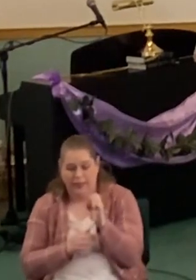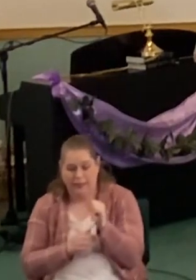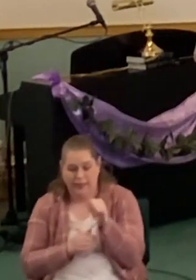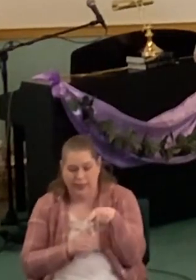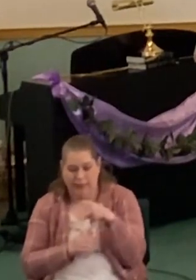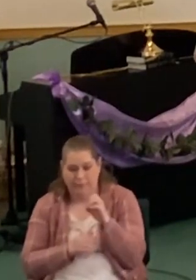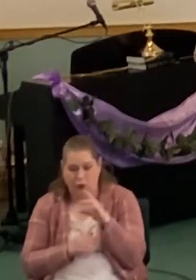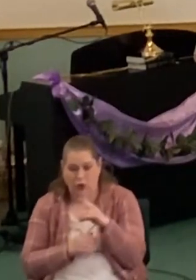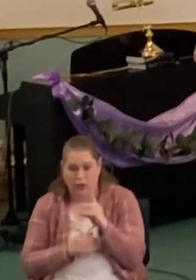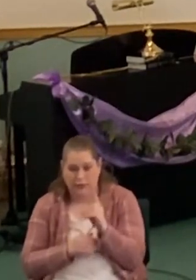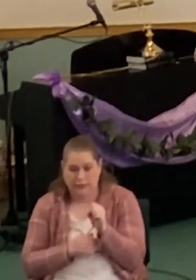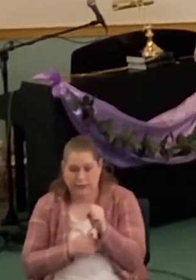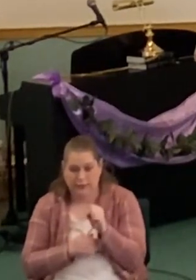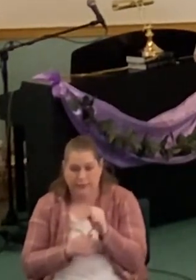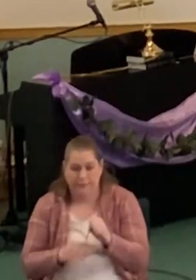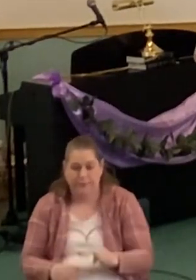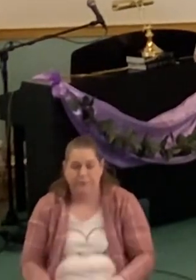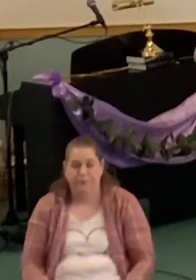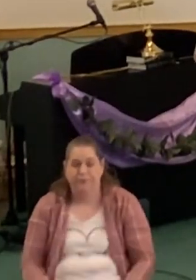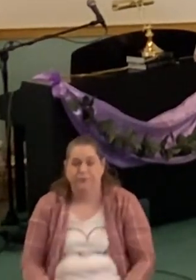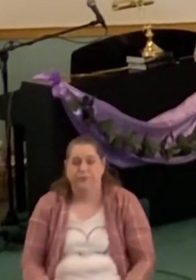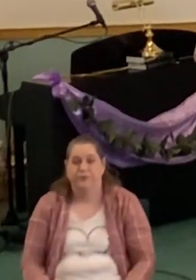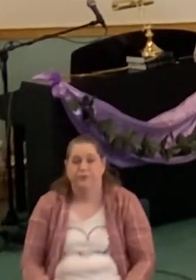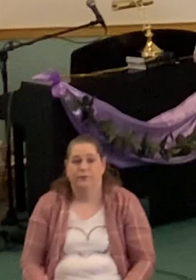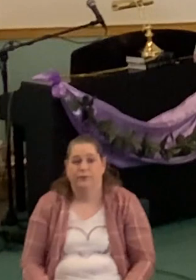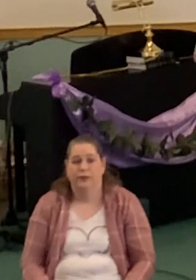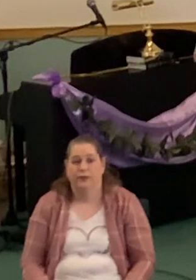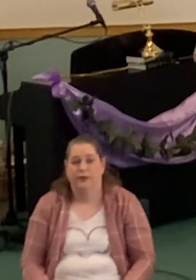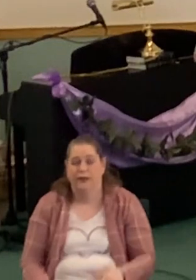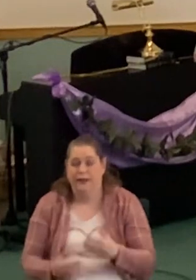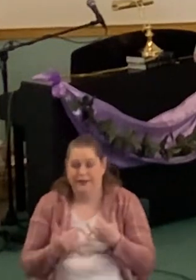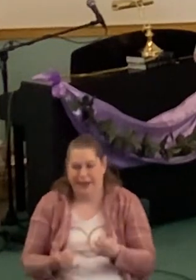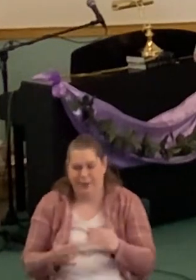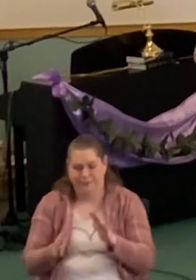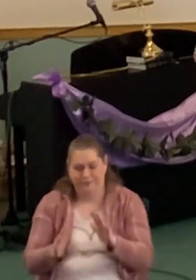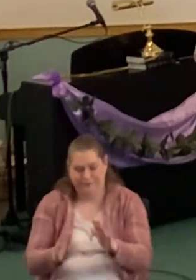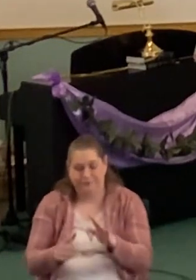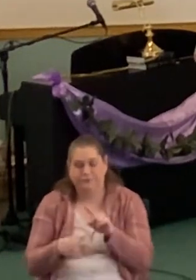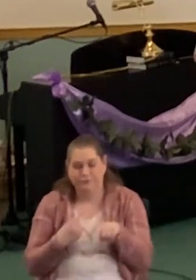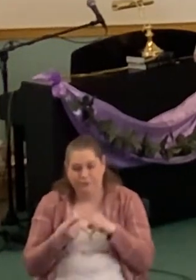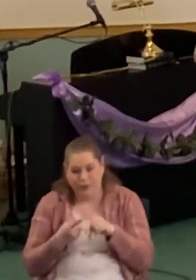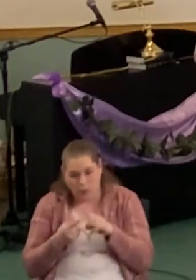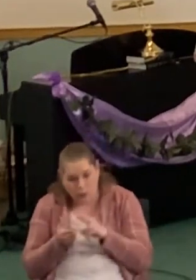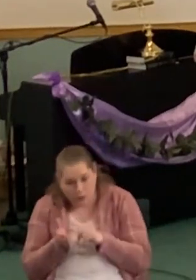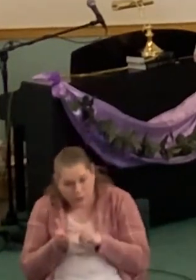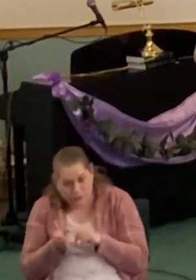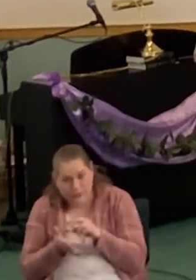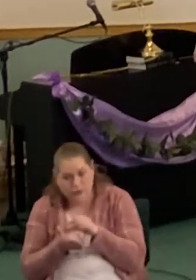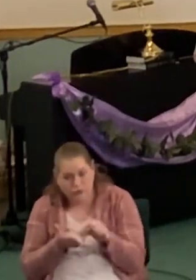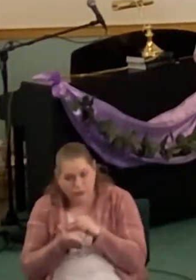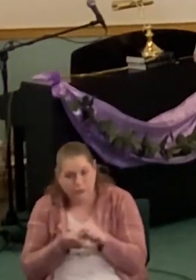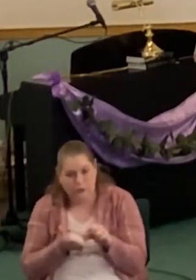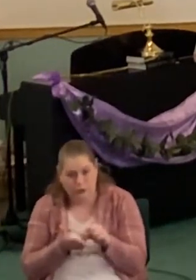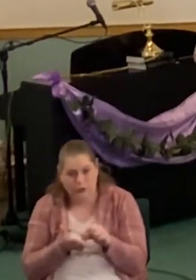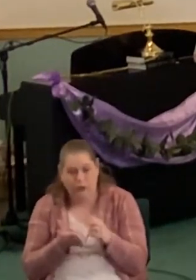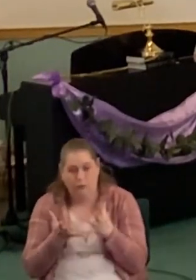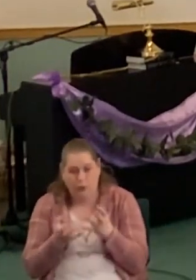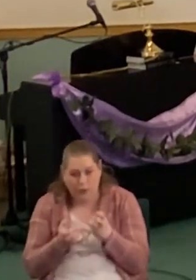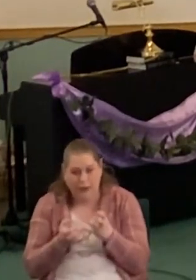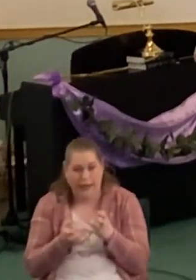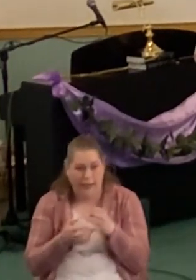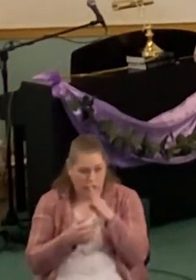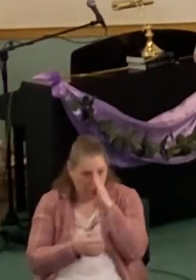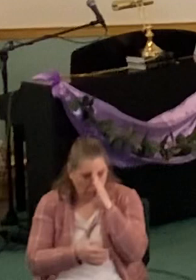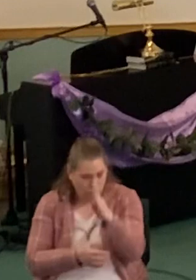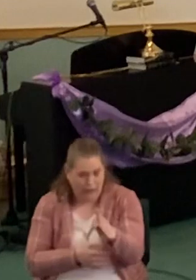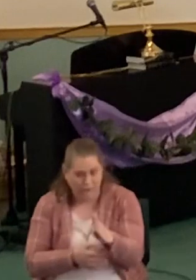Now, when we read scripture, we usually want to take a simple, straightforward interpretation of it, unless something simply doesn't make sense. And when we read